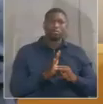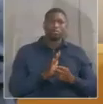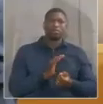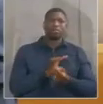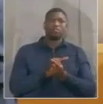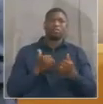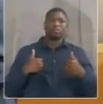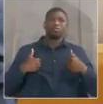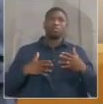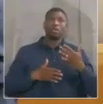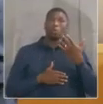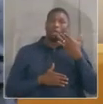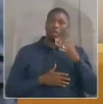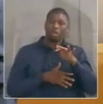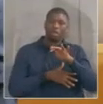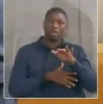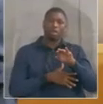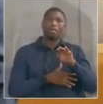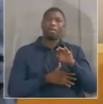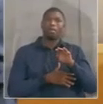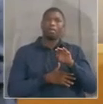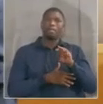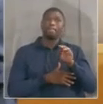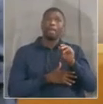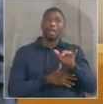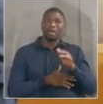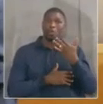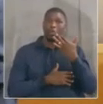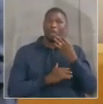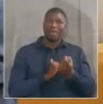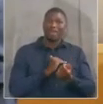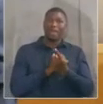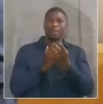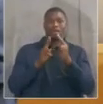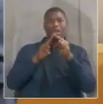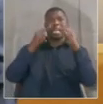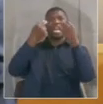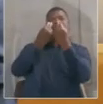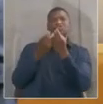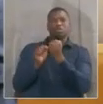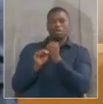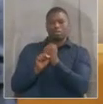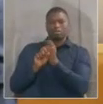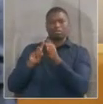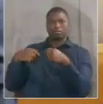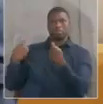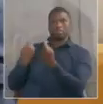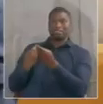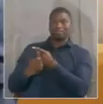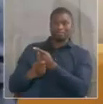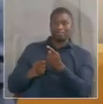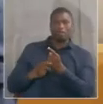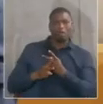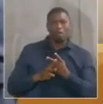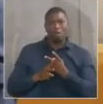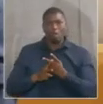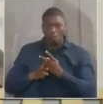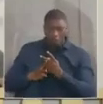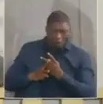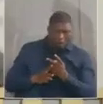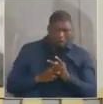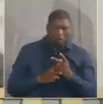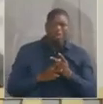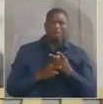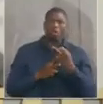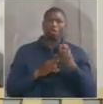started during May, when the National Task Team was preparing to come on